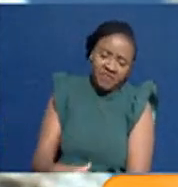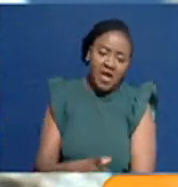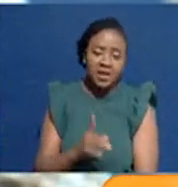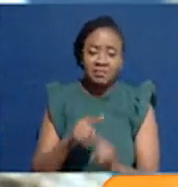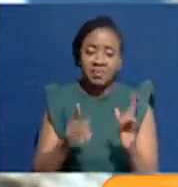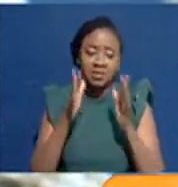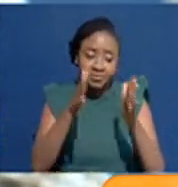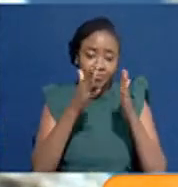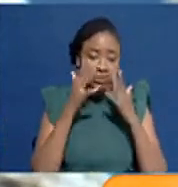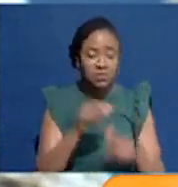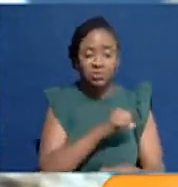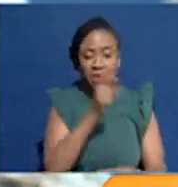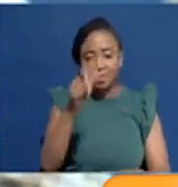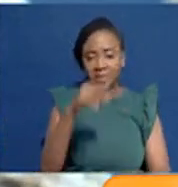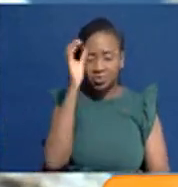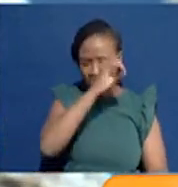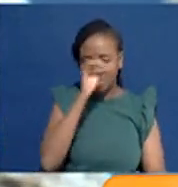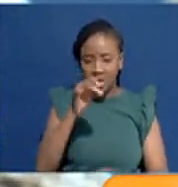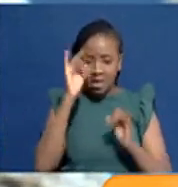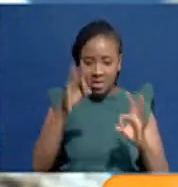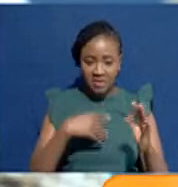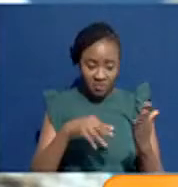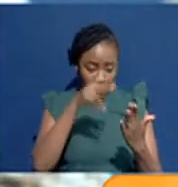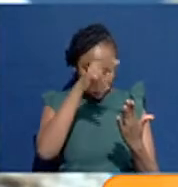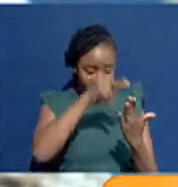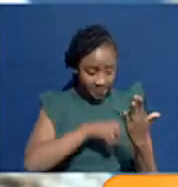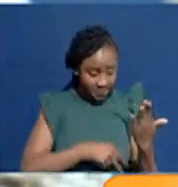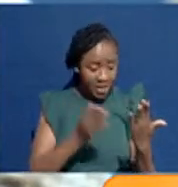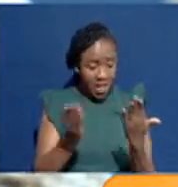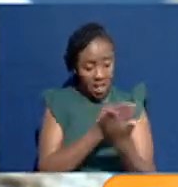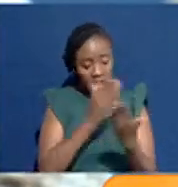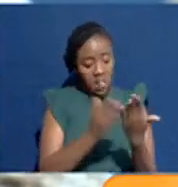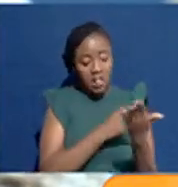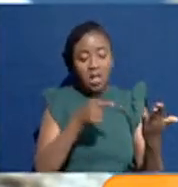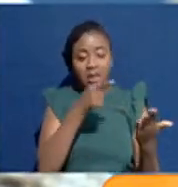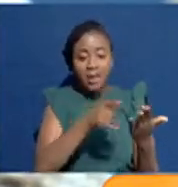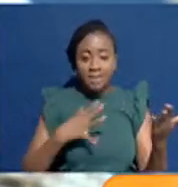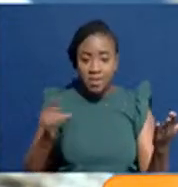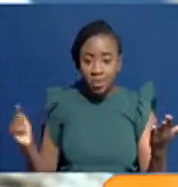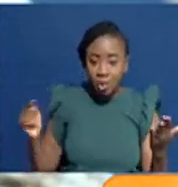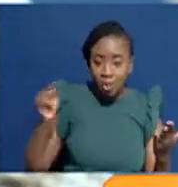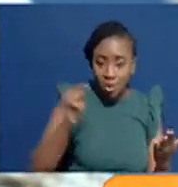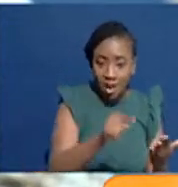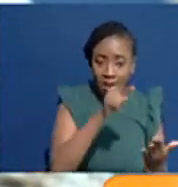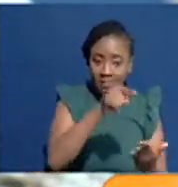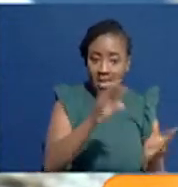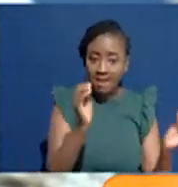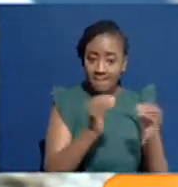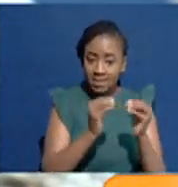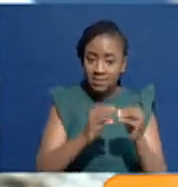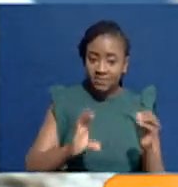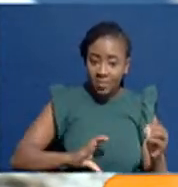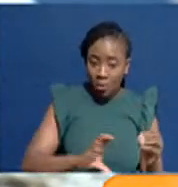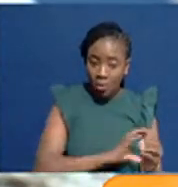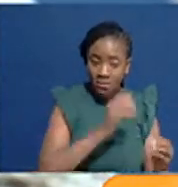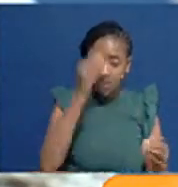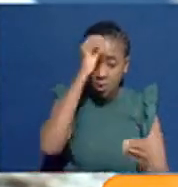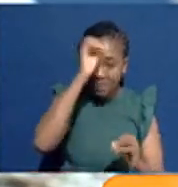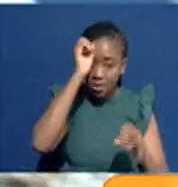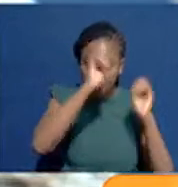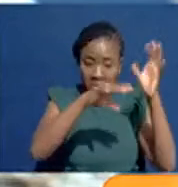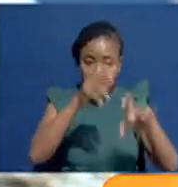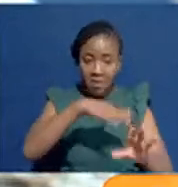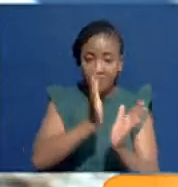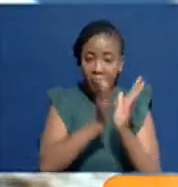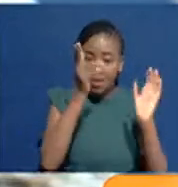you go through the list of the people who have appeared before this parliamentary committee, it is private sector, it is manufacturers, it is